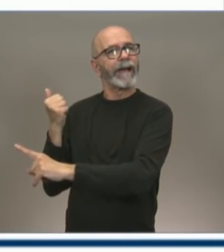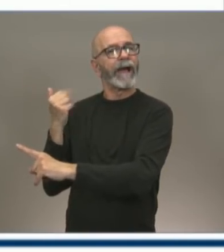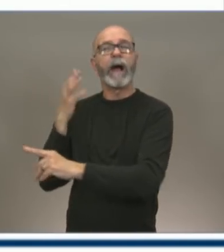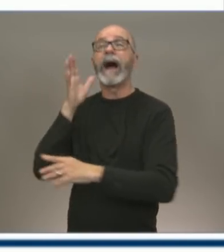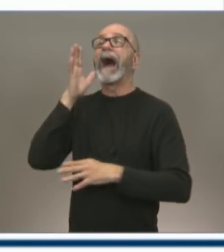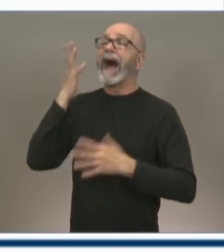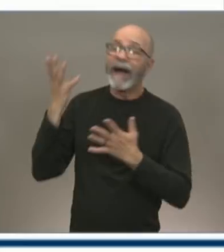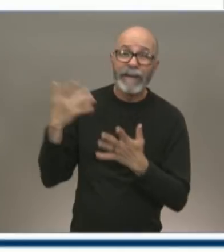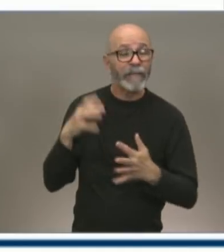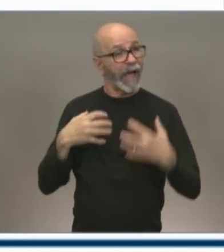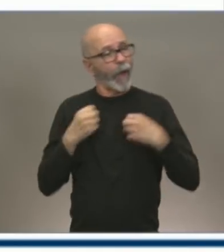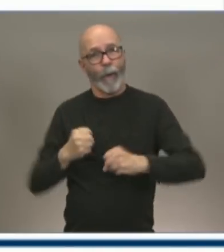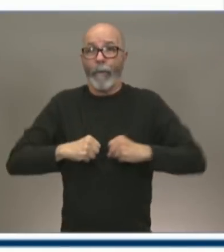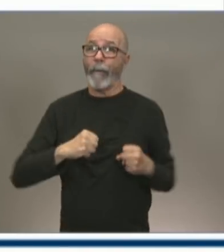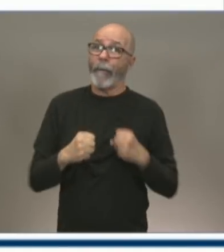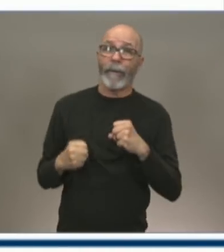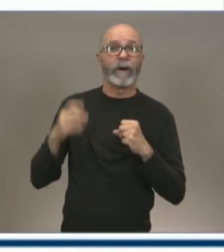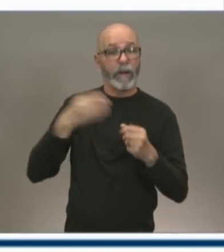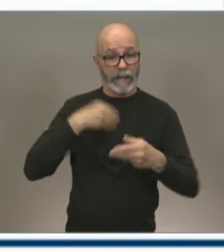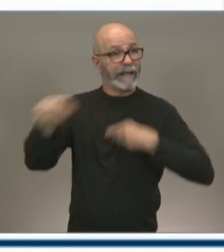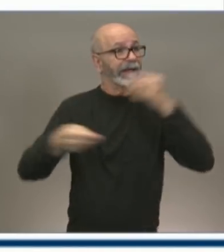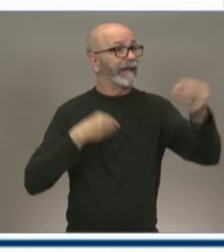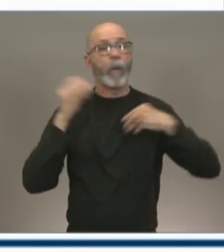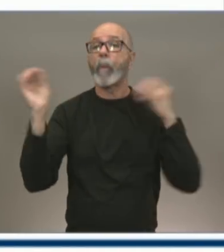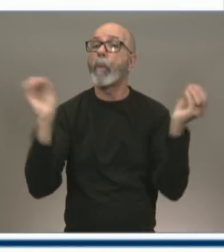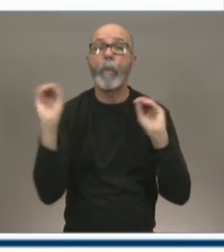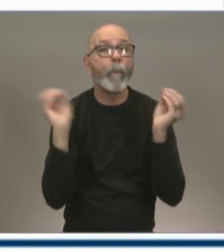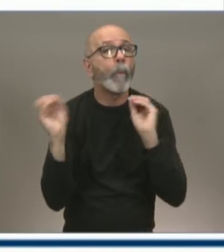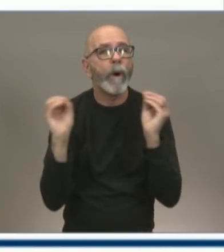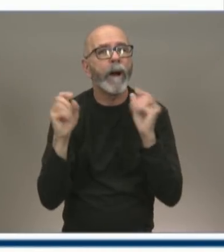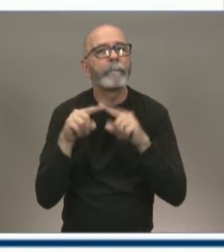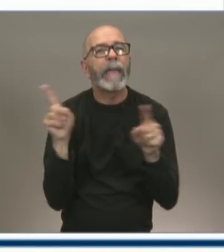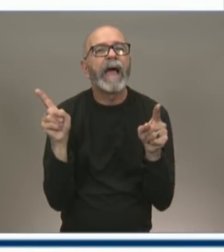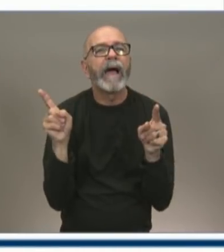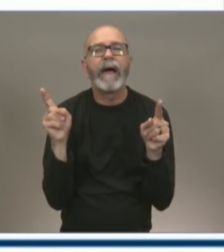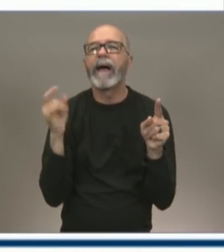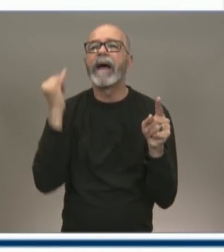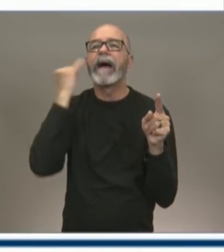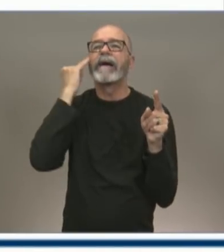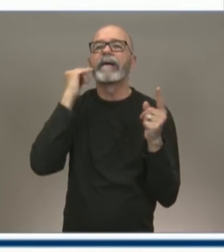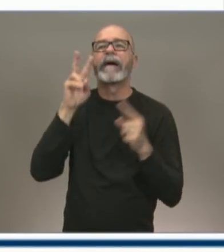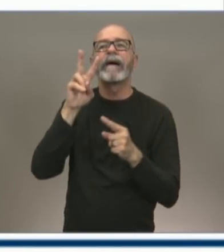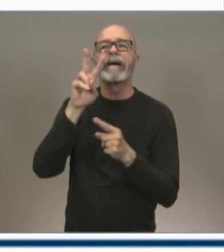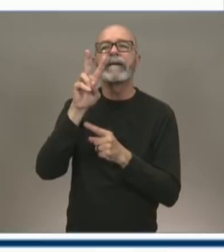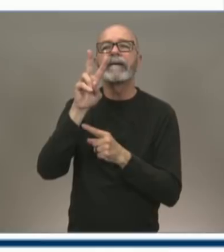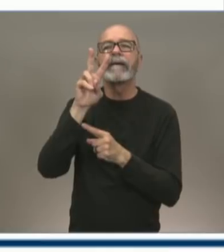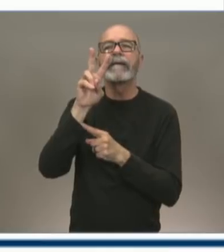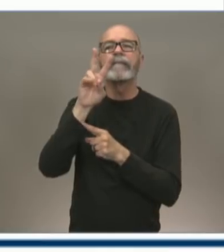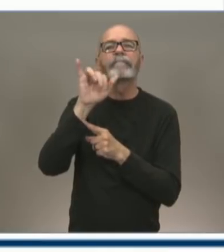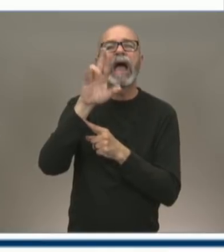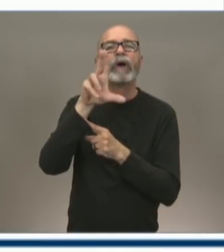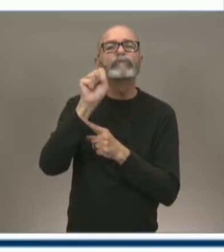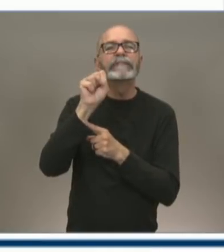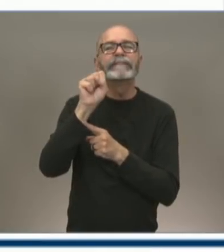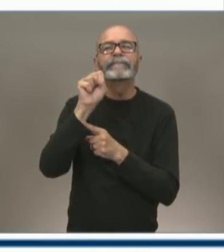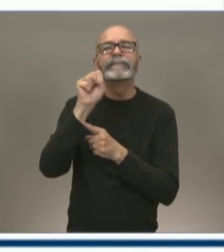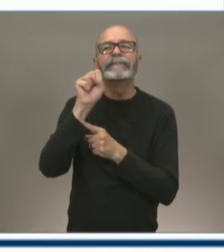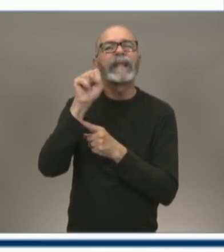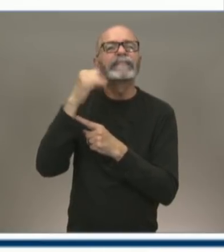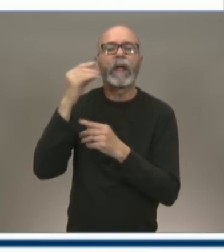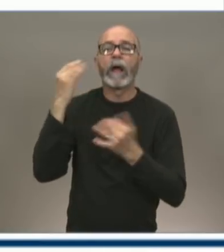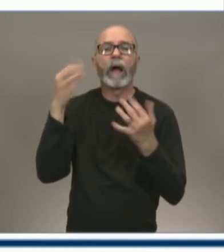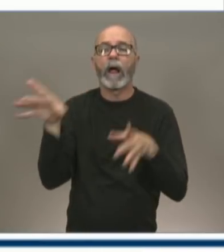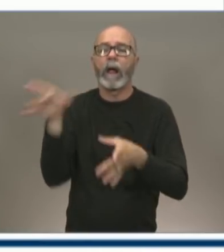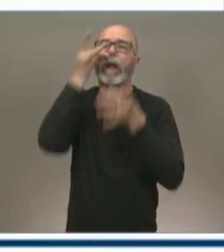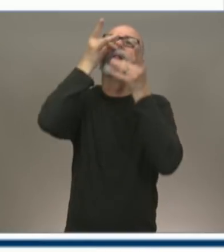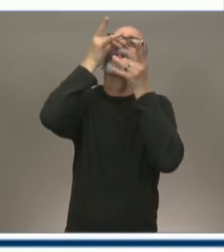else, but the virus could persist in their nose and throat, and you can test positive for weeks after.